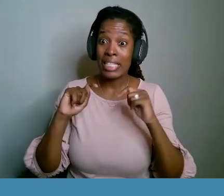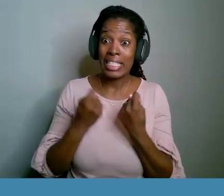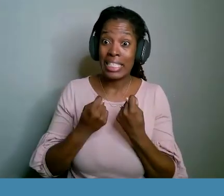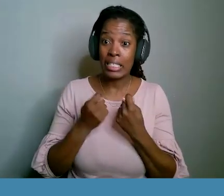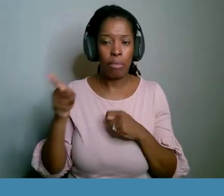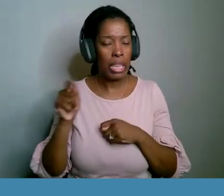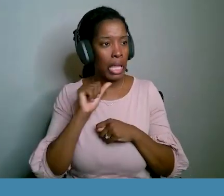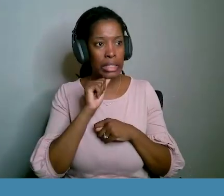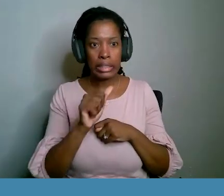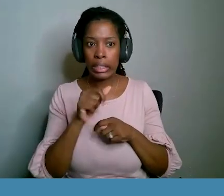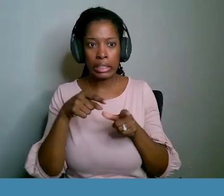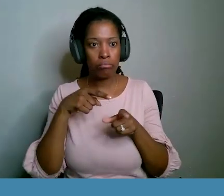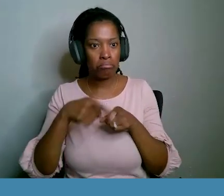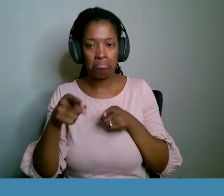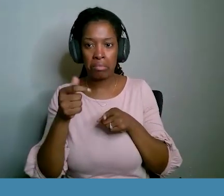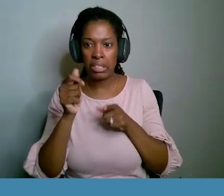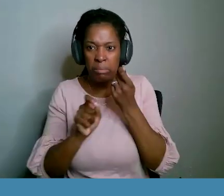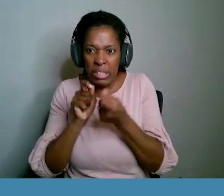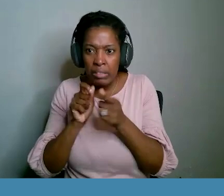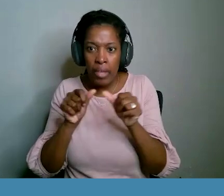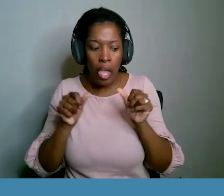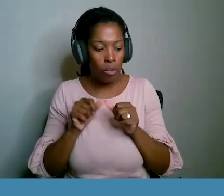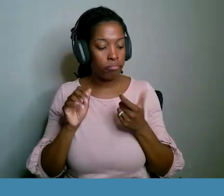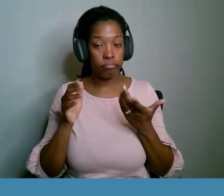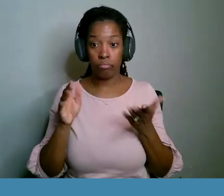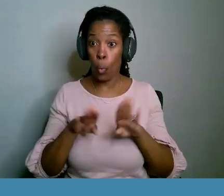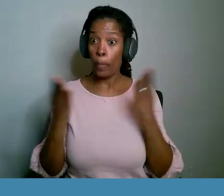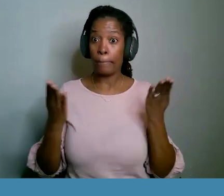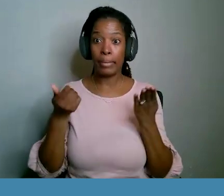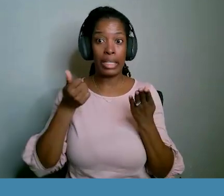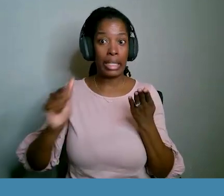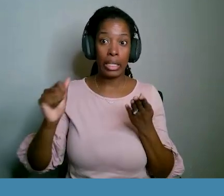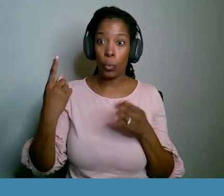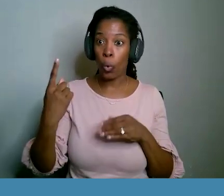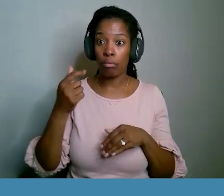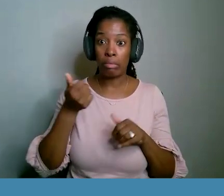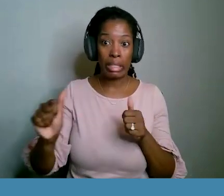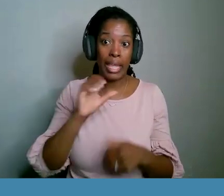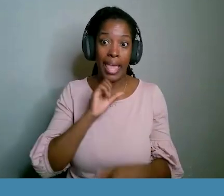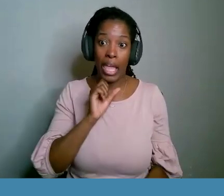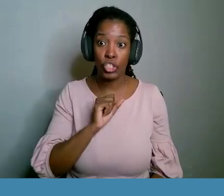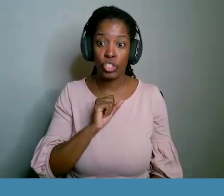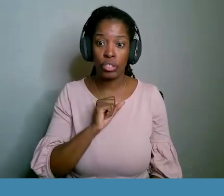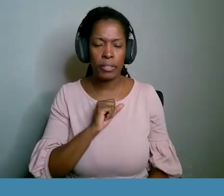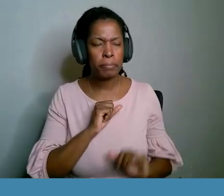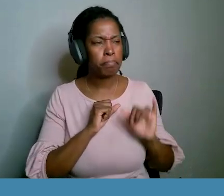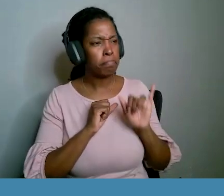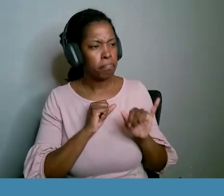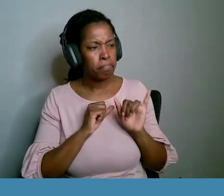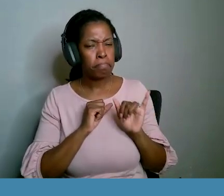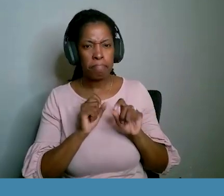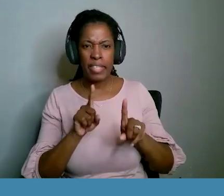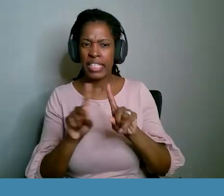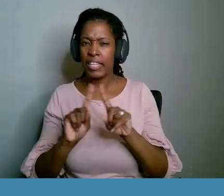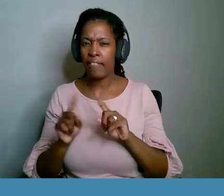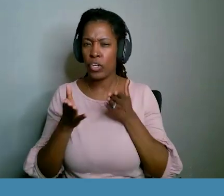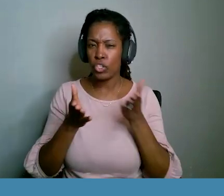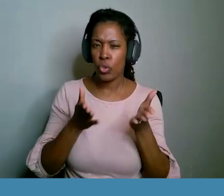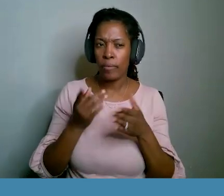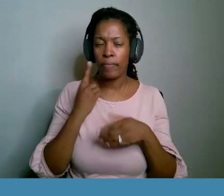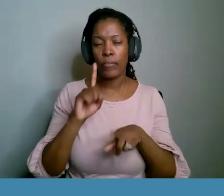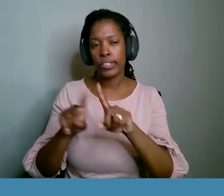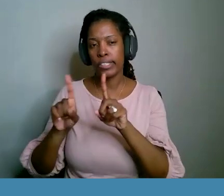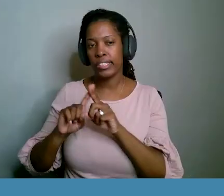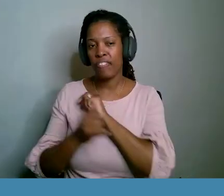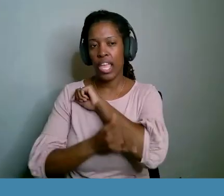different areas. It was for anyone. Mhm. Any age group, yeah. Yeah, differing services in different